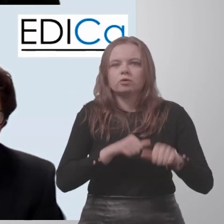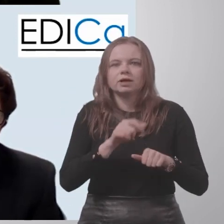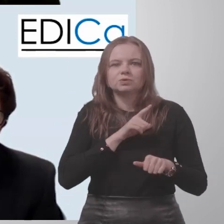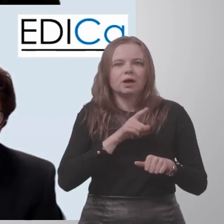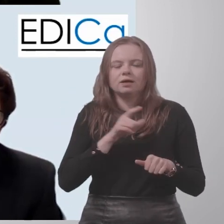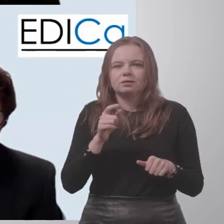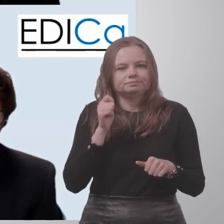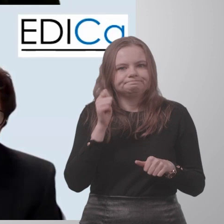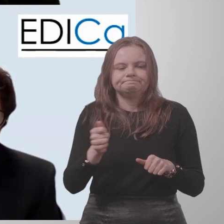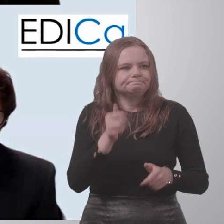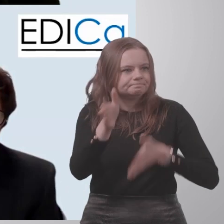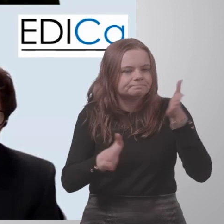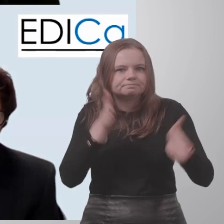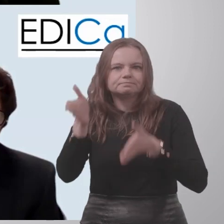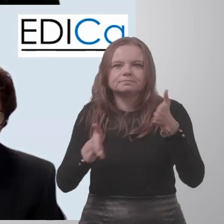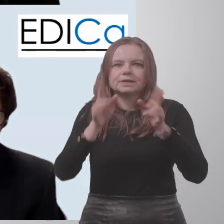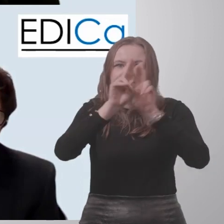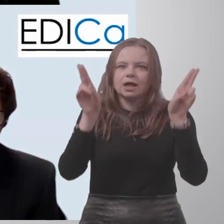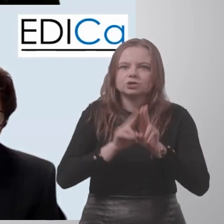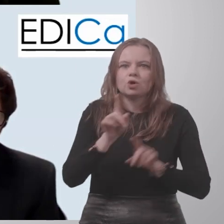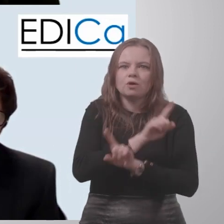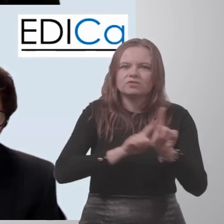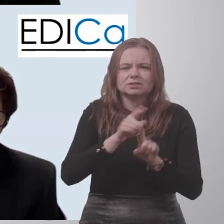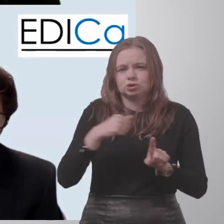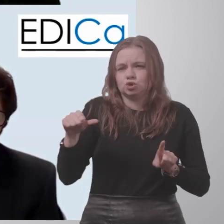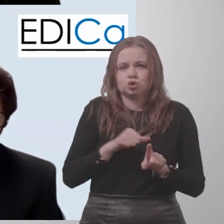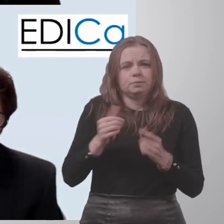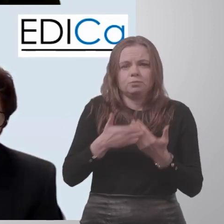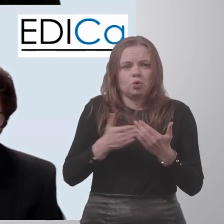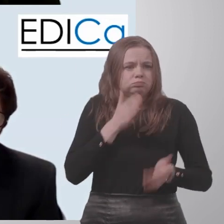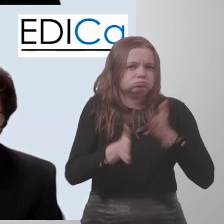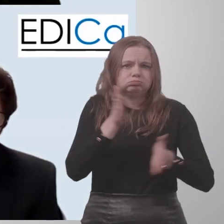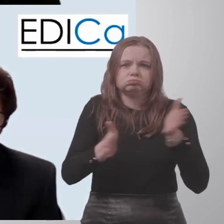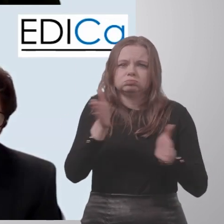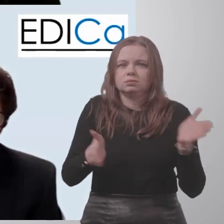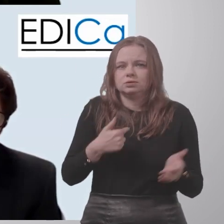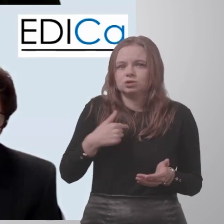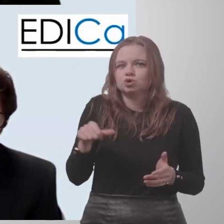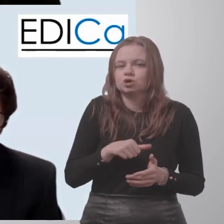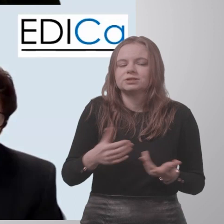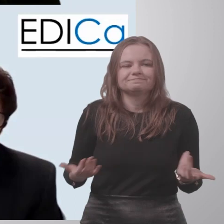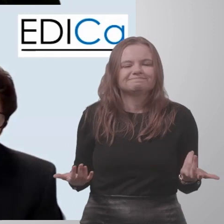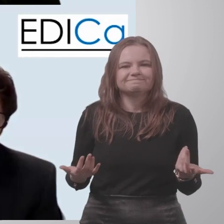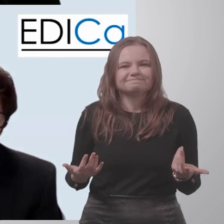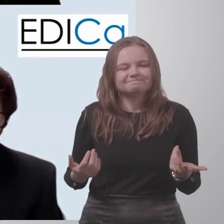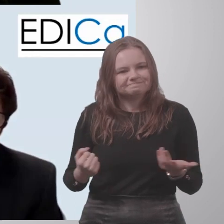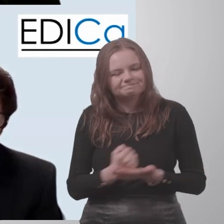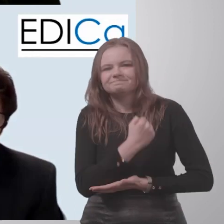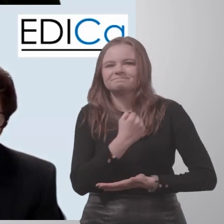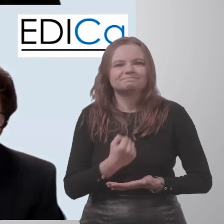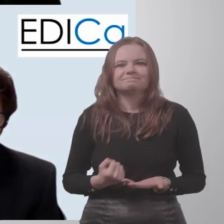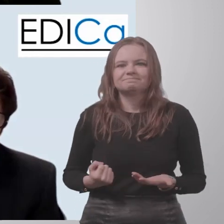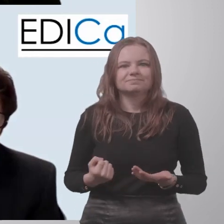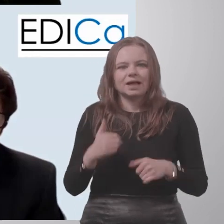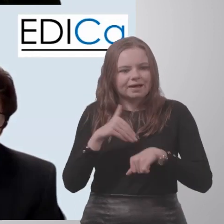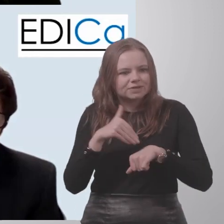international conferences than I maybe should have done and than many of my peer group did. And that just limits the rate of growth of your social